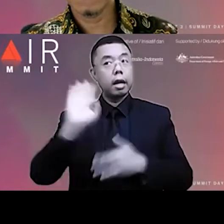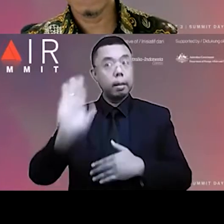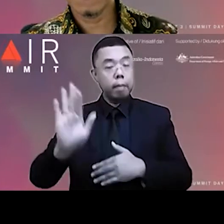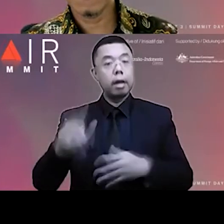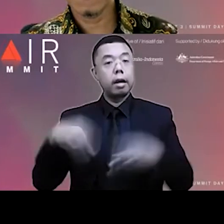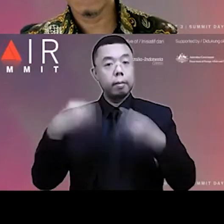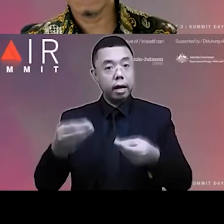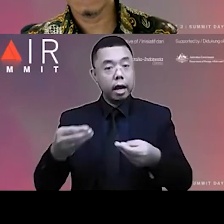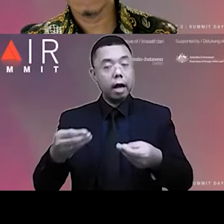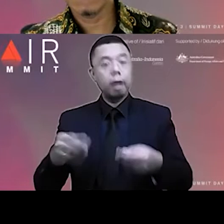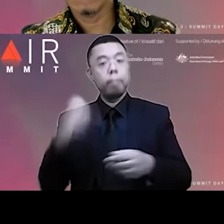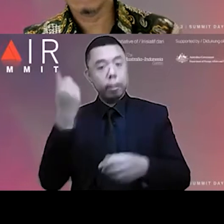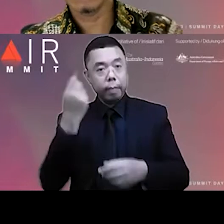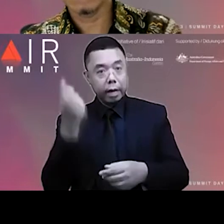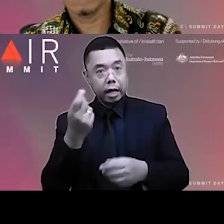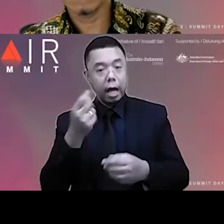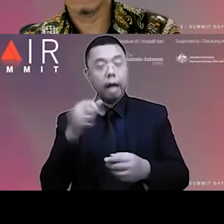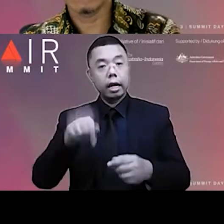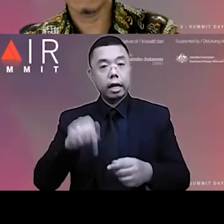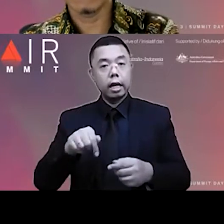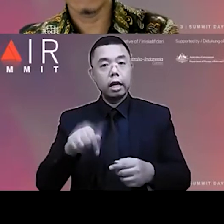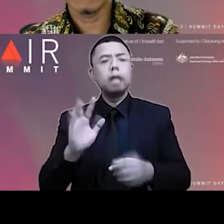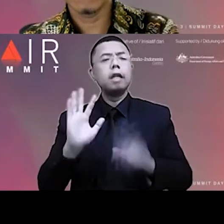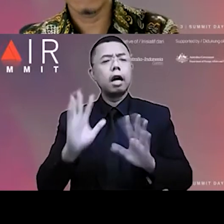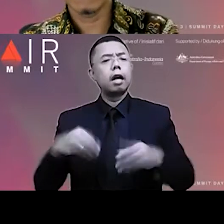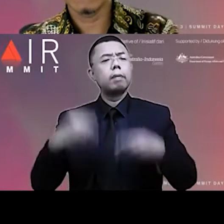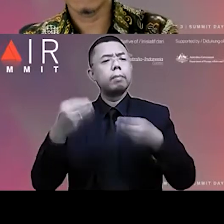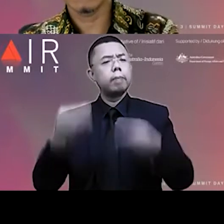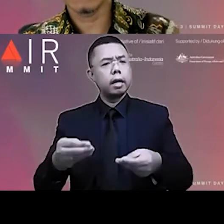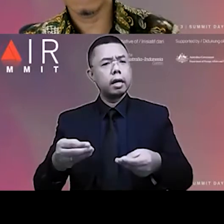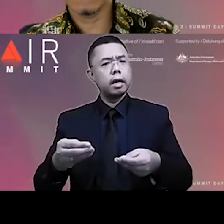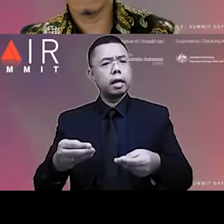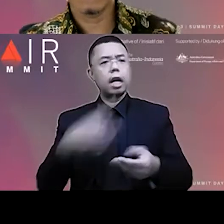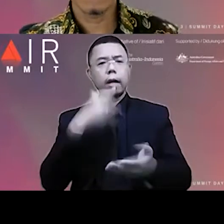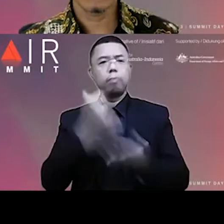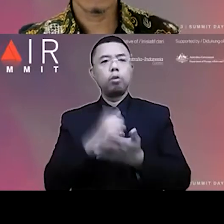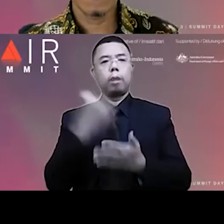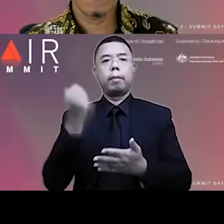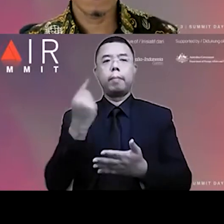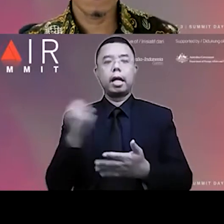need right now. So based on the United Nations World Tourism Organization's